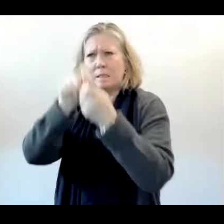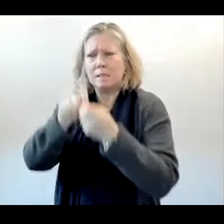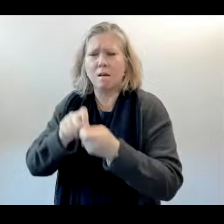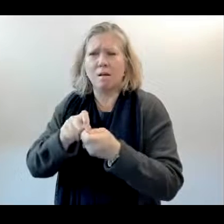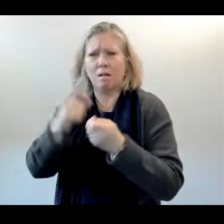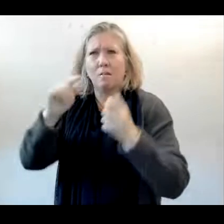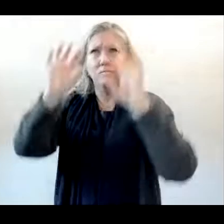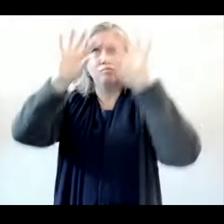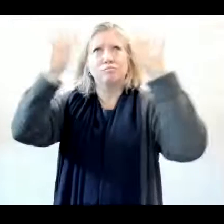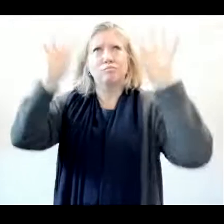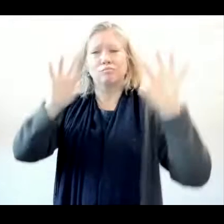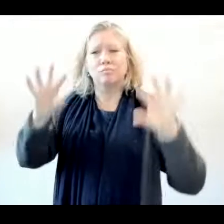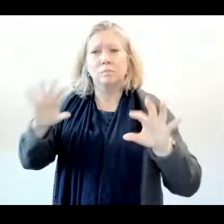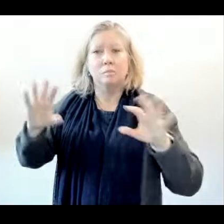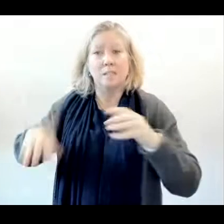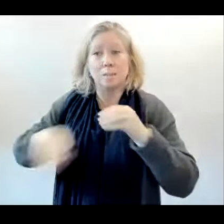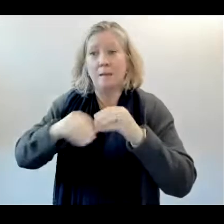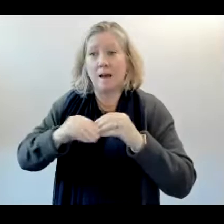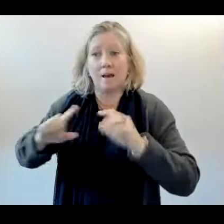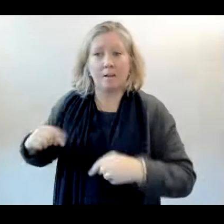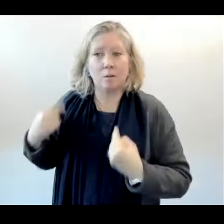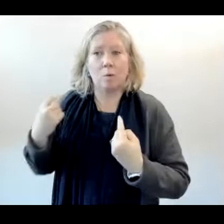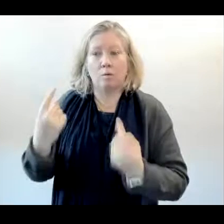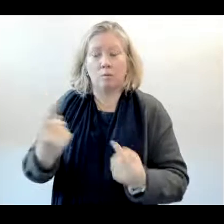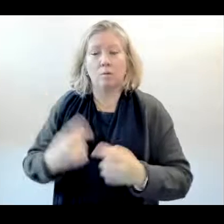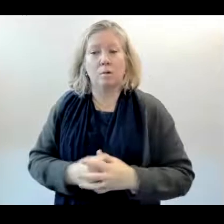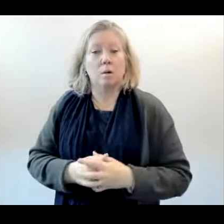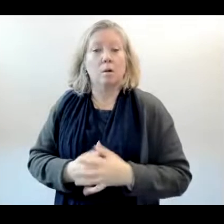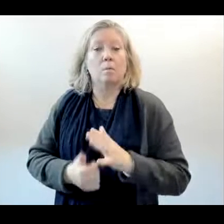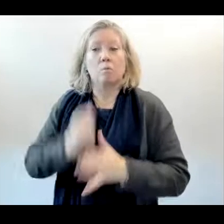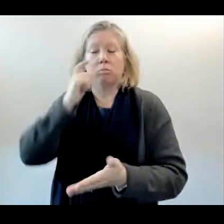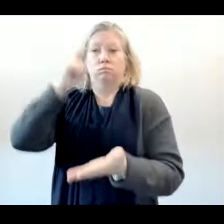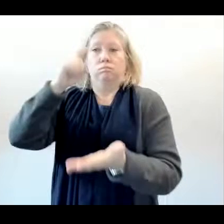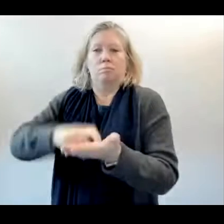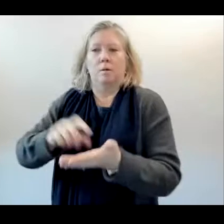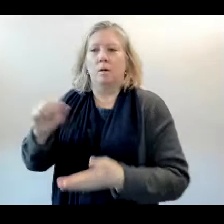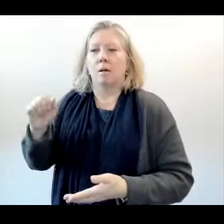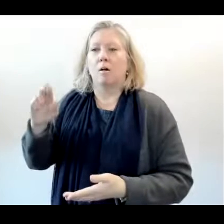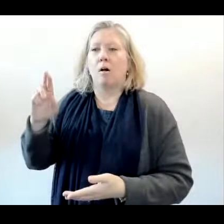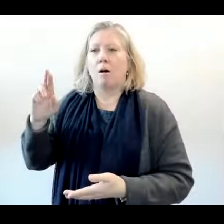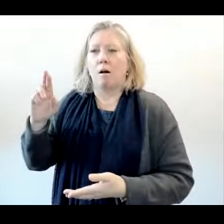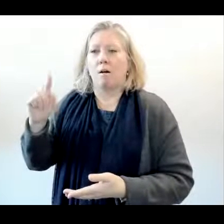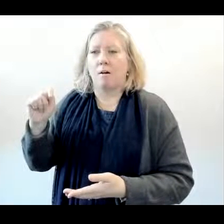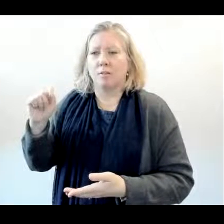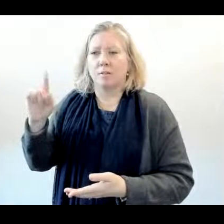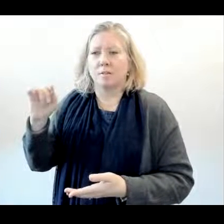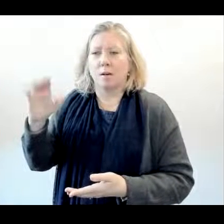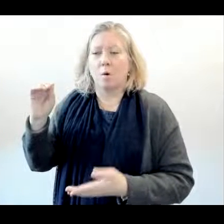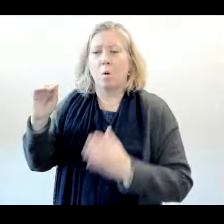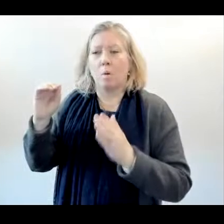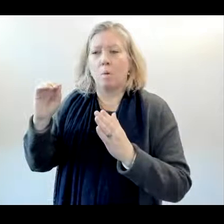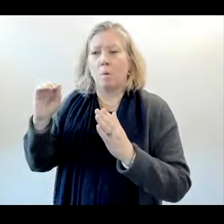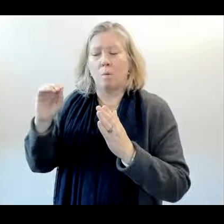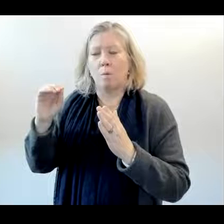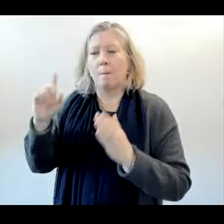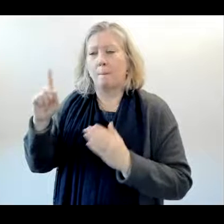it in several decades over the previous century. The most notable being Art Deco paneling in the building's southern